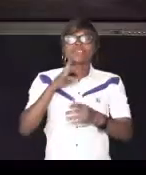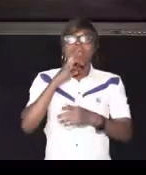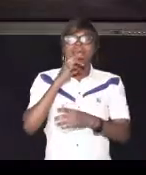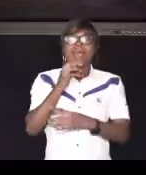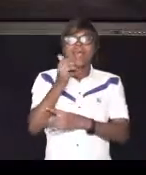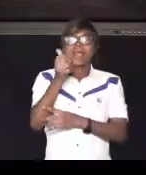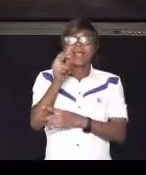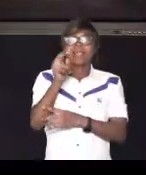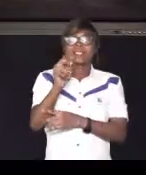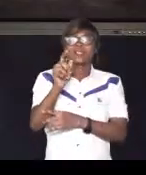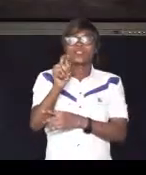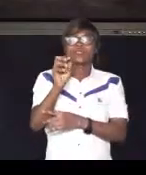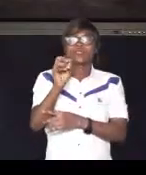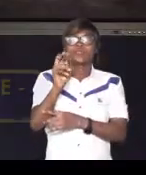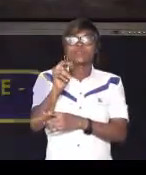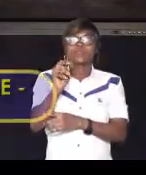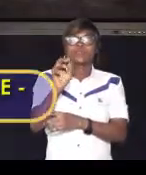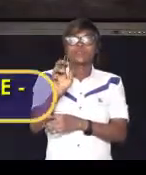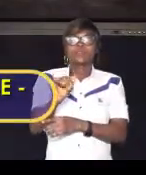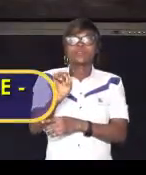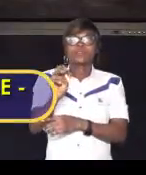What are antonyms?